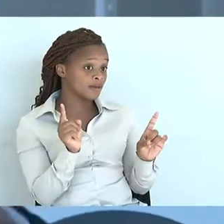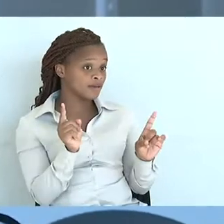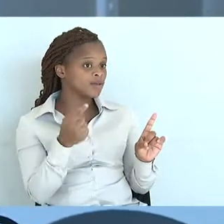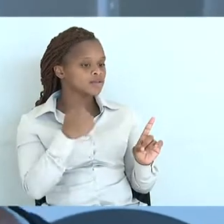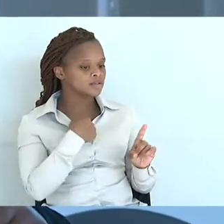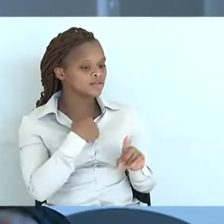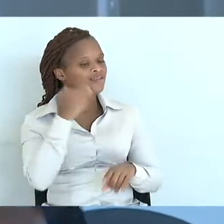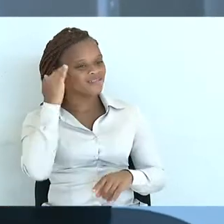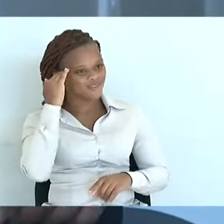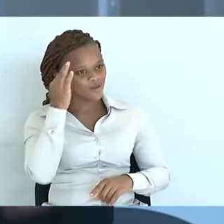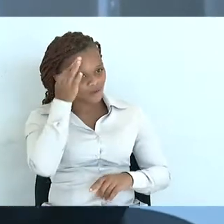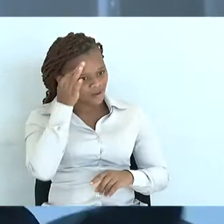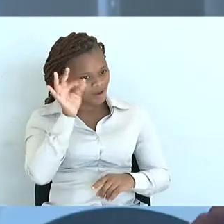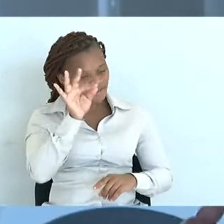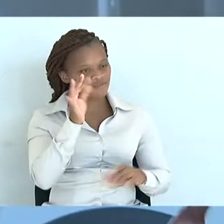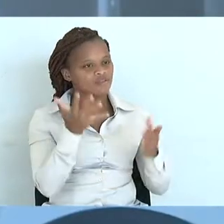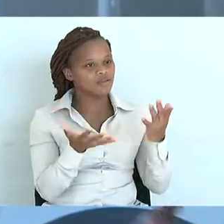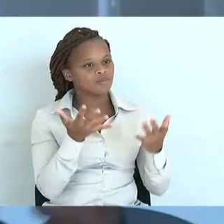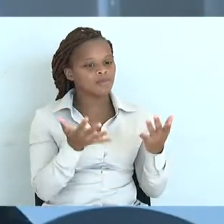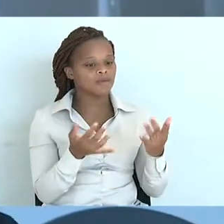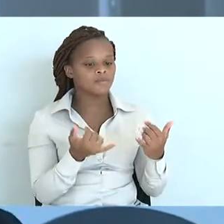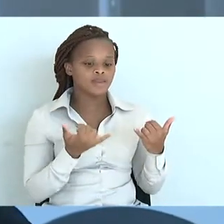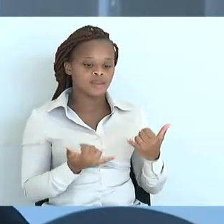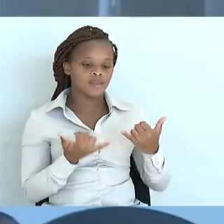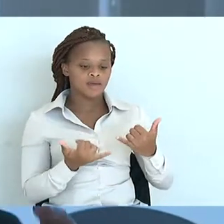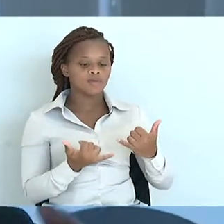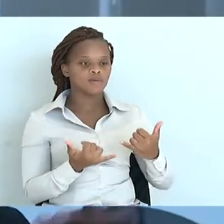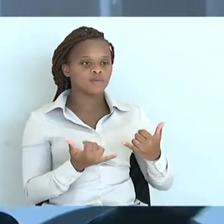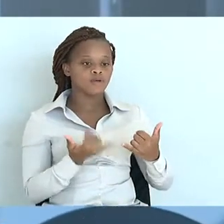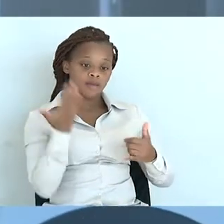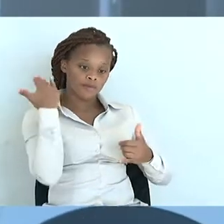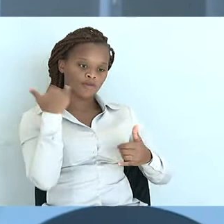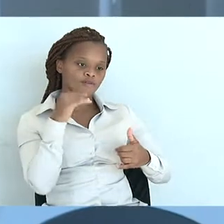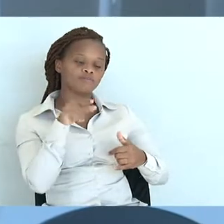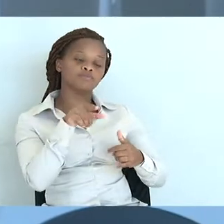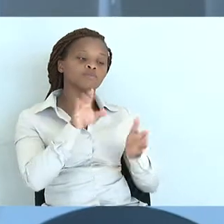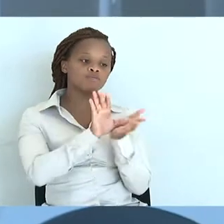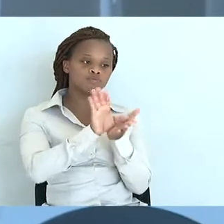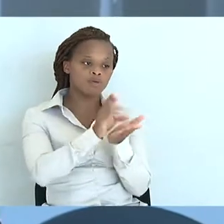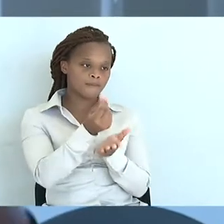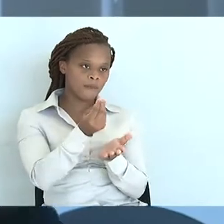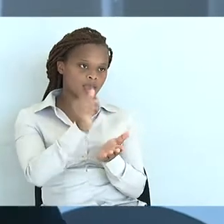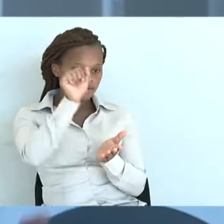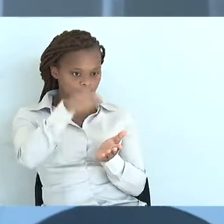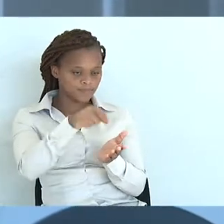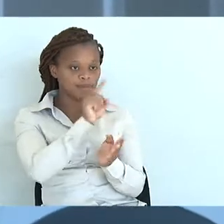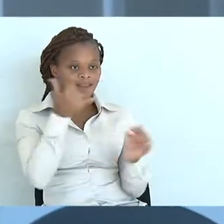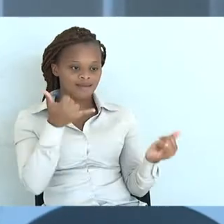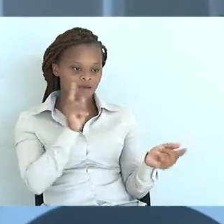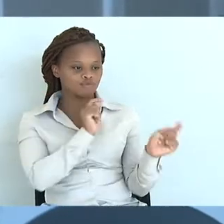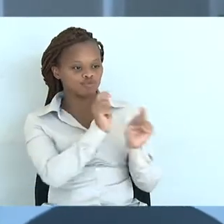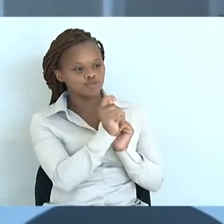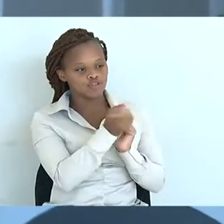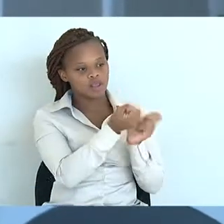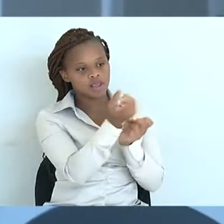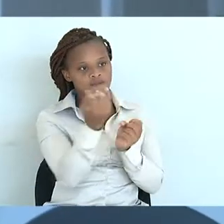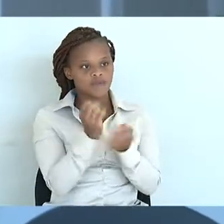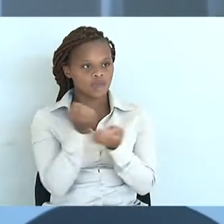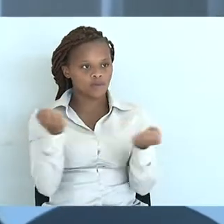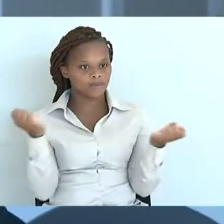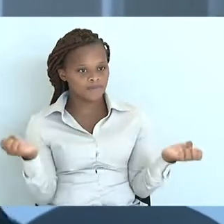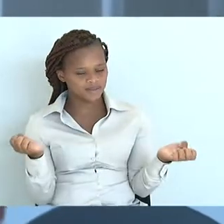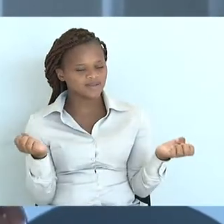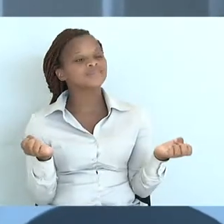has changed ukuthi anikeze abantu imali to ama equipment because mhlambe imali igcina imisuse. But then, can you please consider the fact that